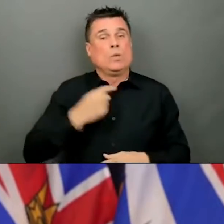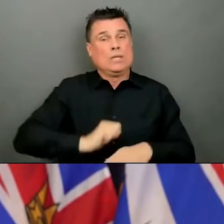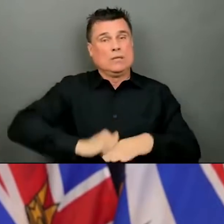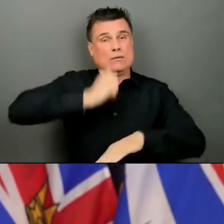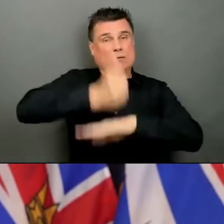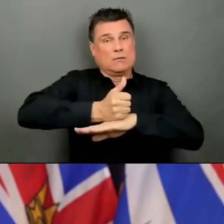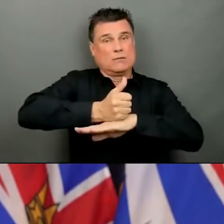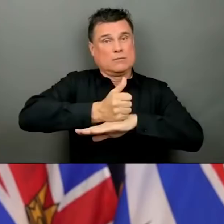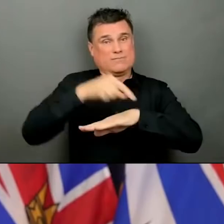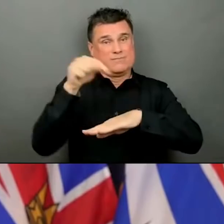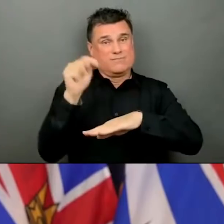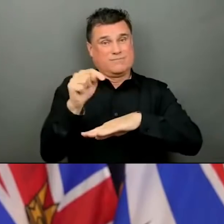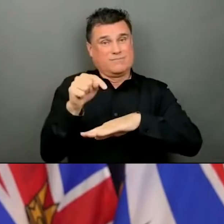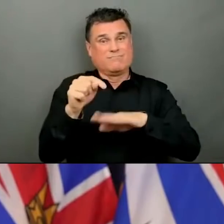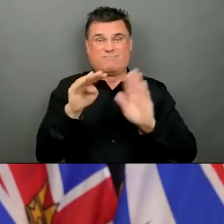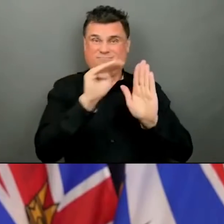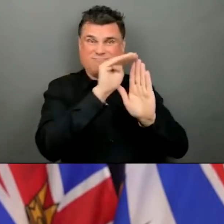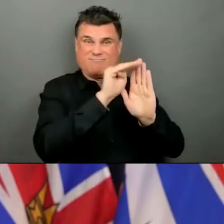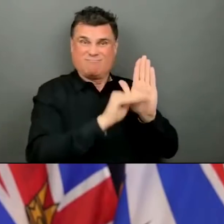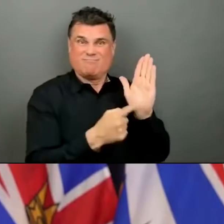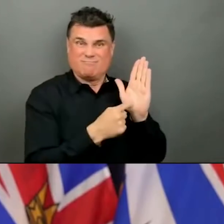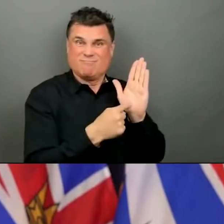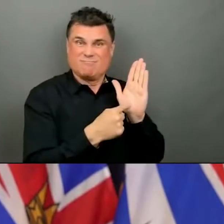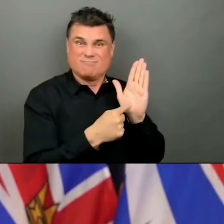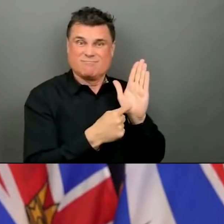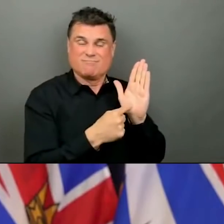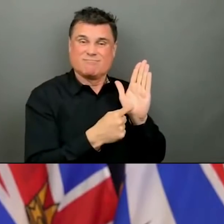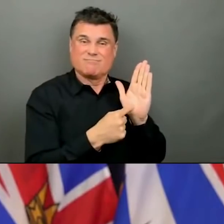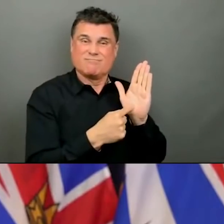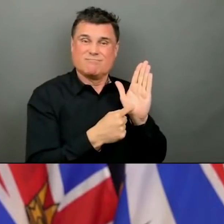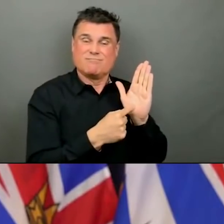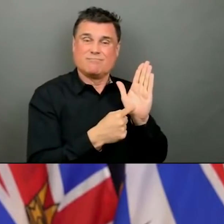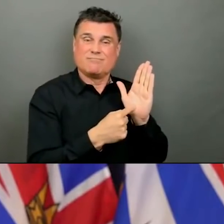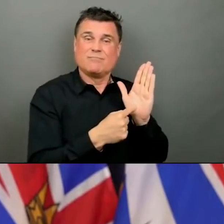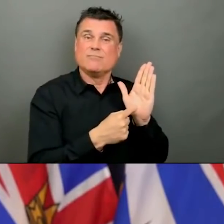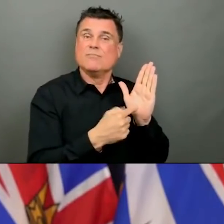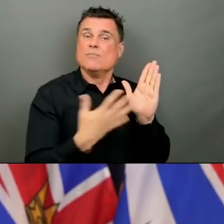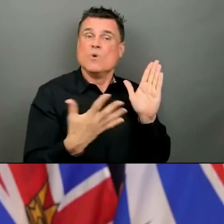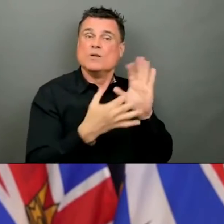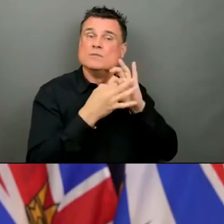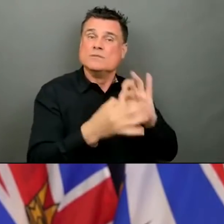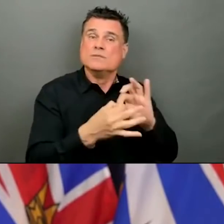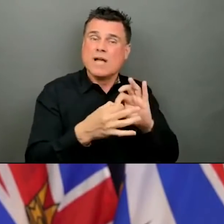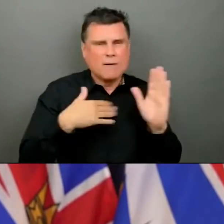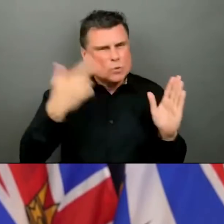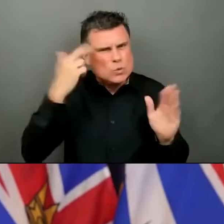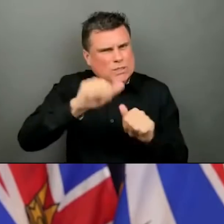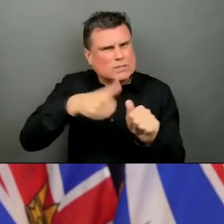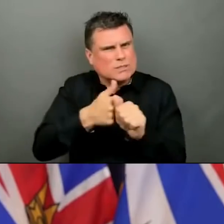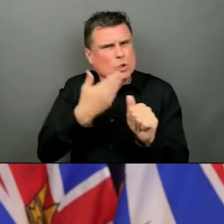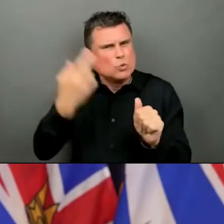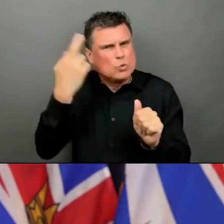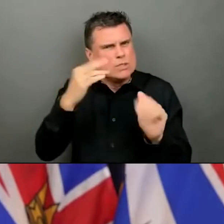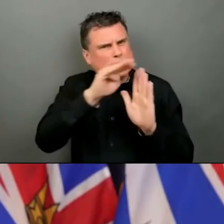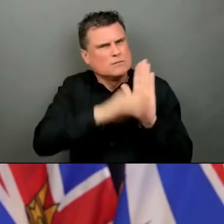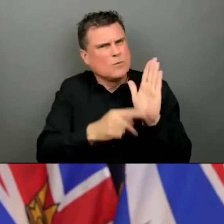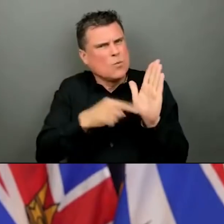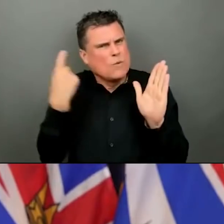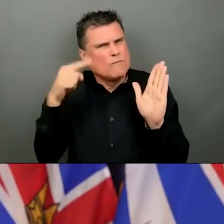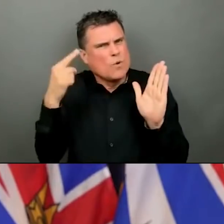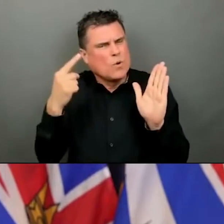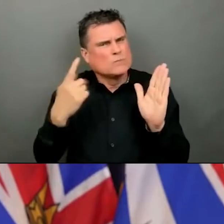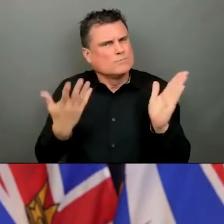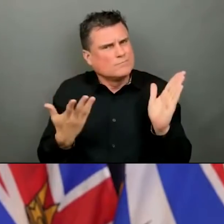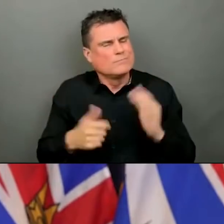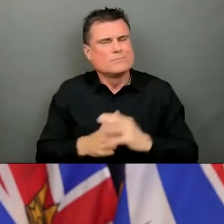be extended as well. And so those businesses should not be fearful that their initial application is their only opportunity. They'll be able to make a